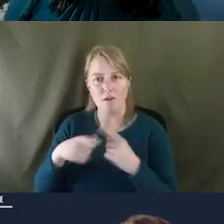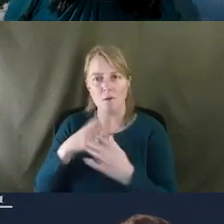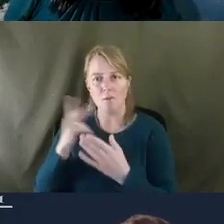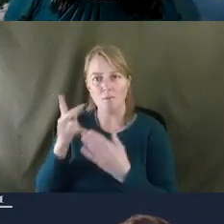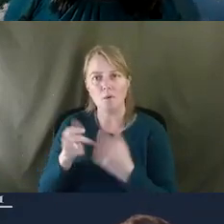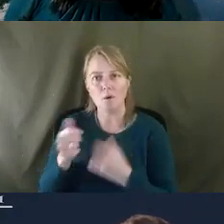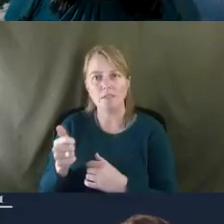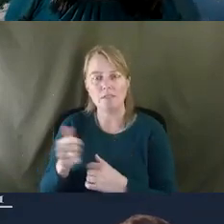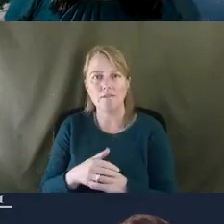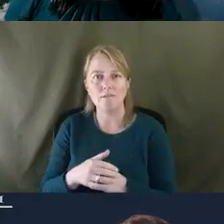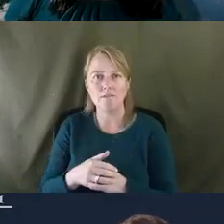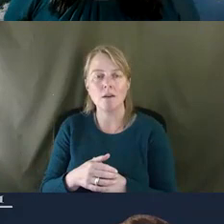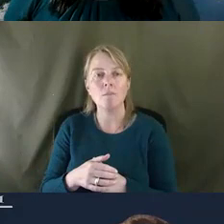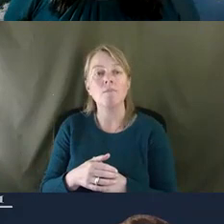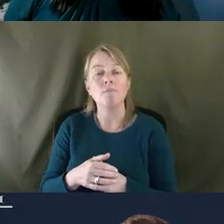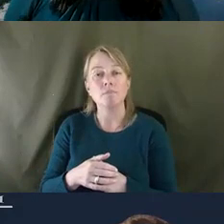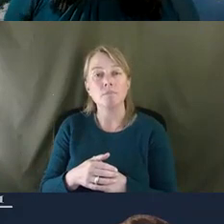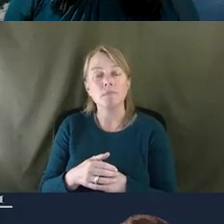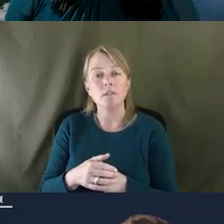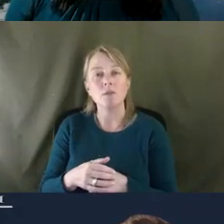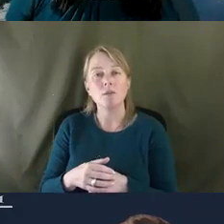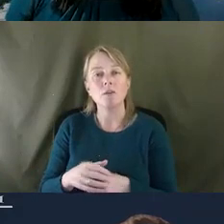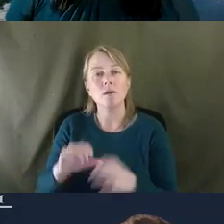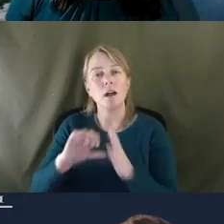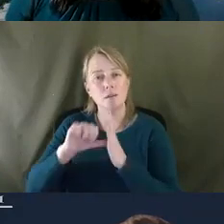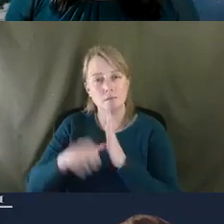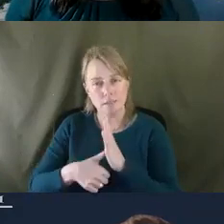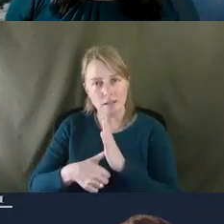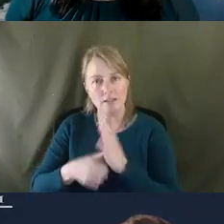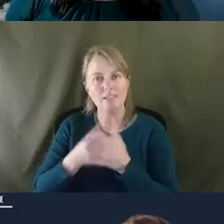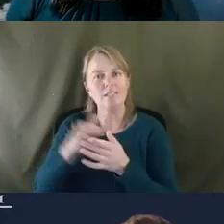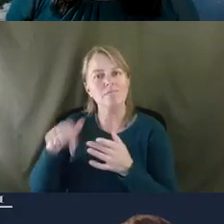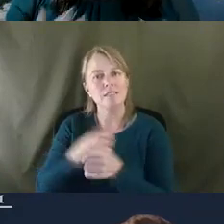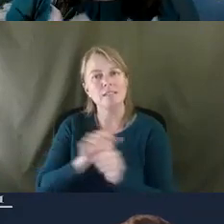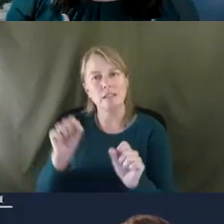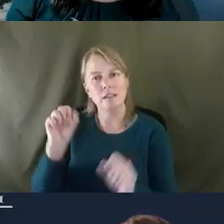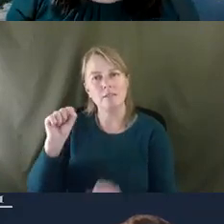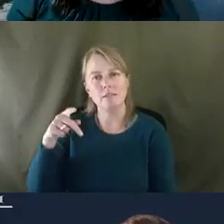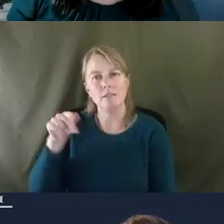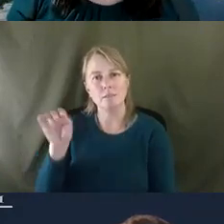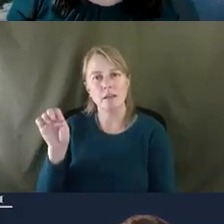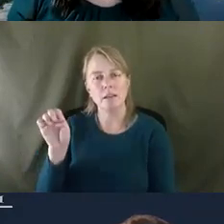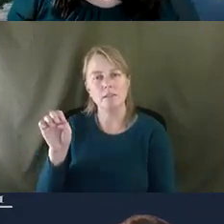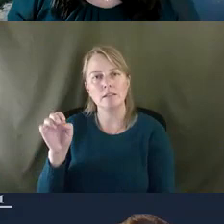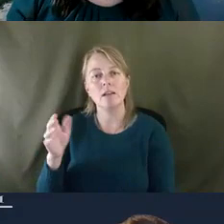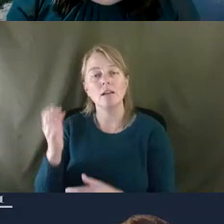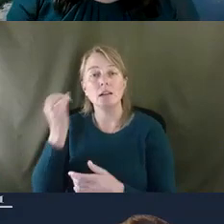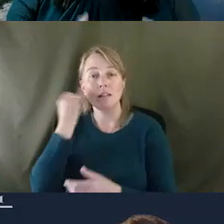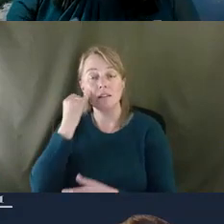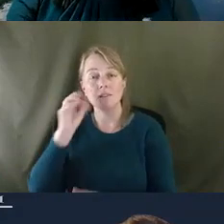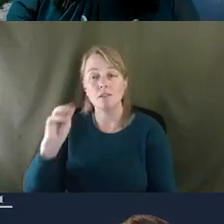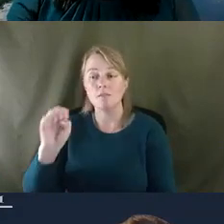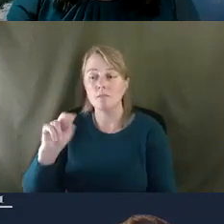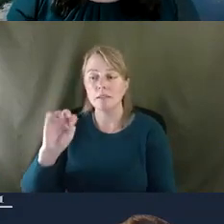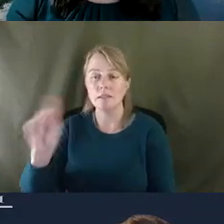So making sure that you reiterate to them that it's a safe space even if a mentee were to come to me and have a